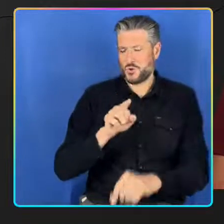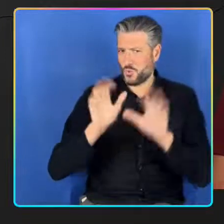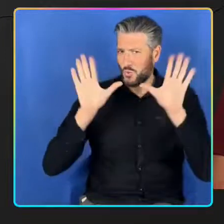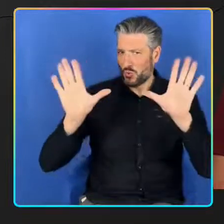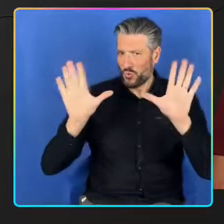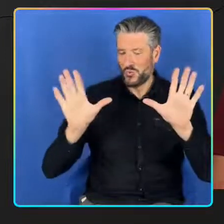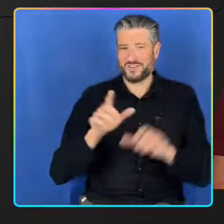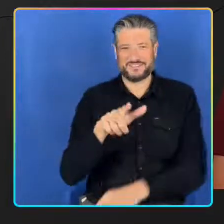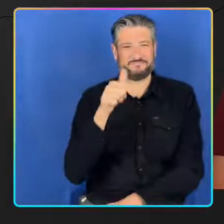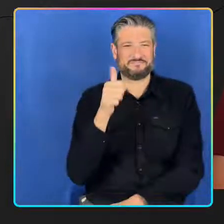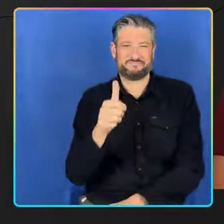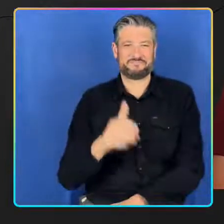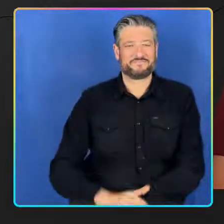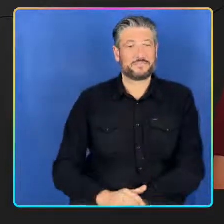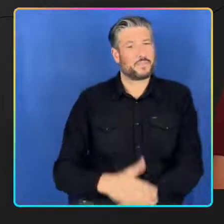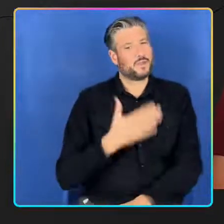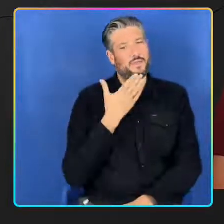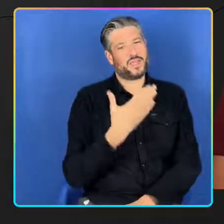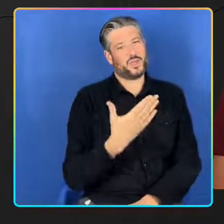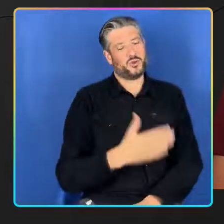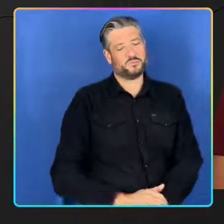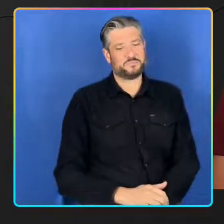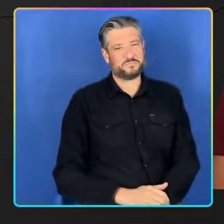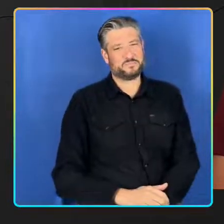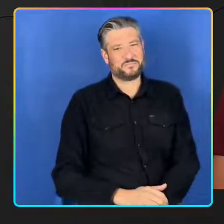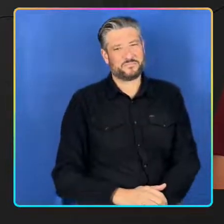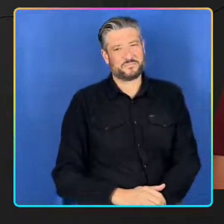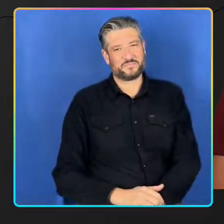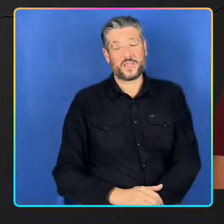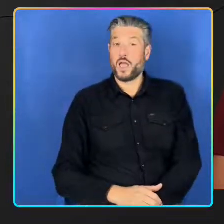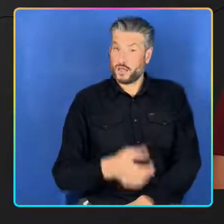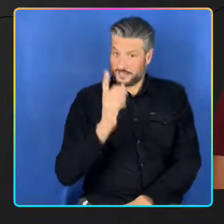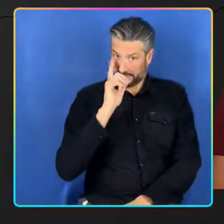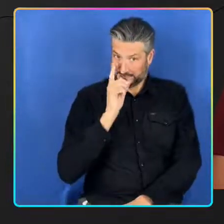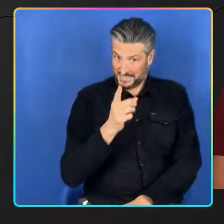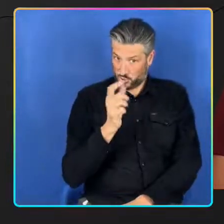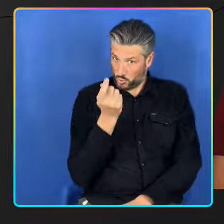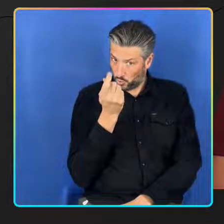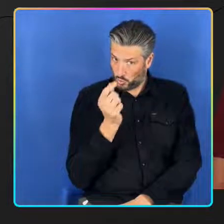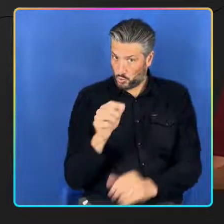Thank you for having me. All right. No problem. We'll see you shortly.